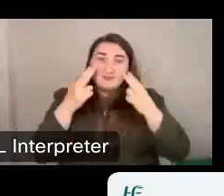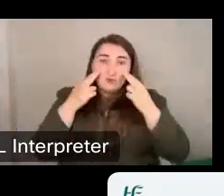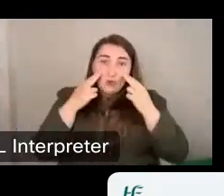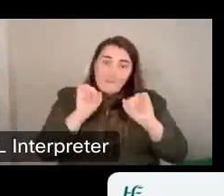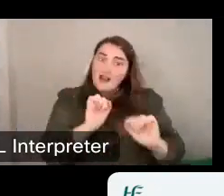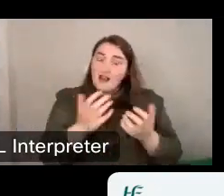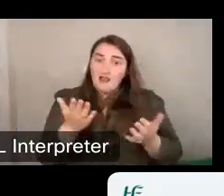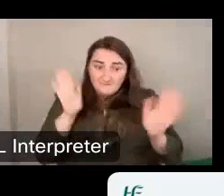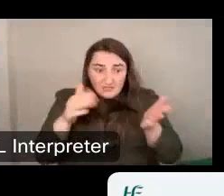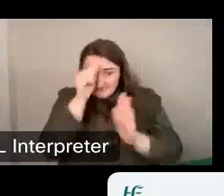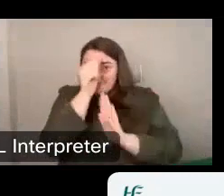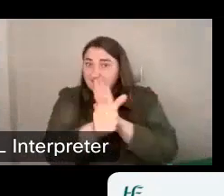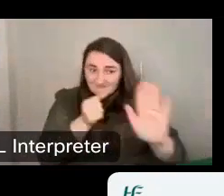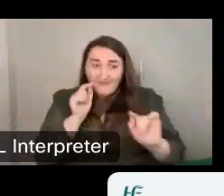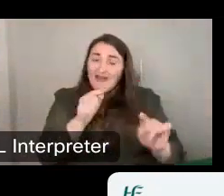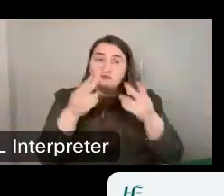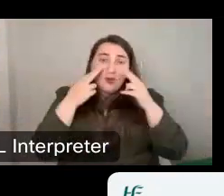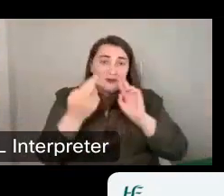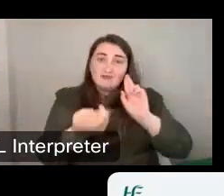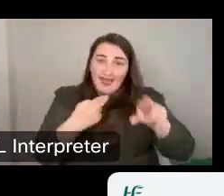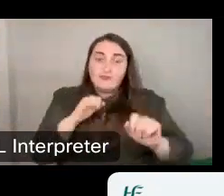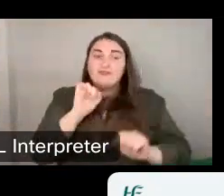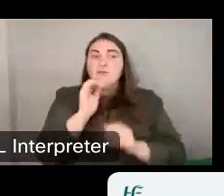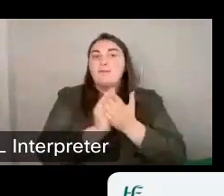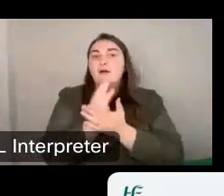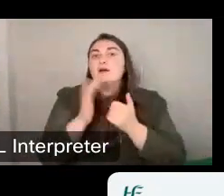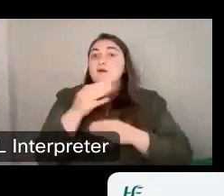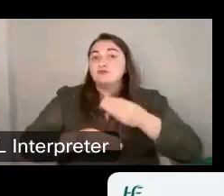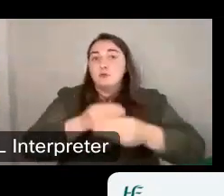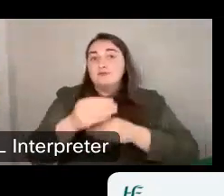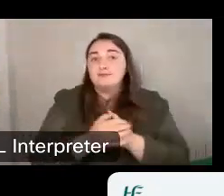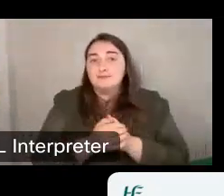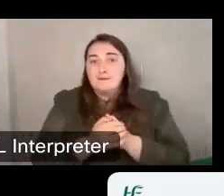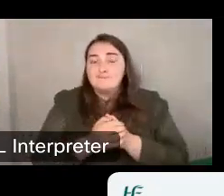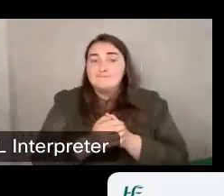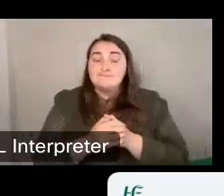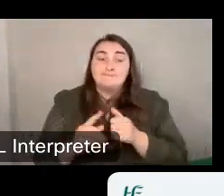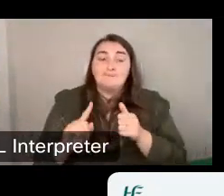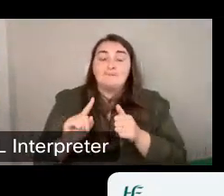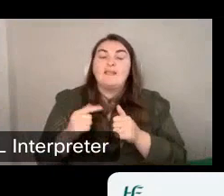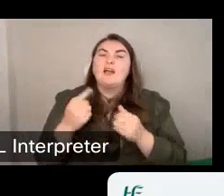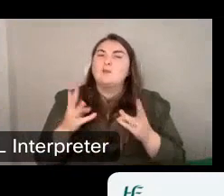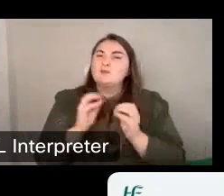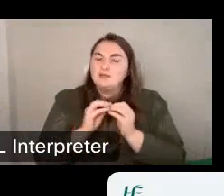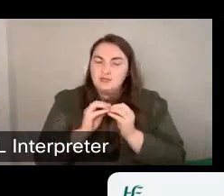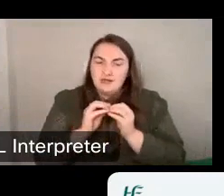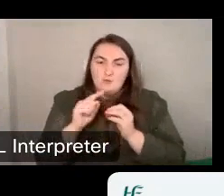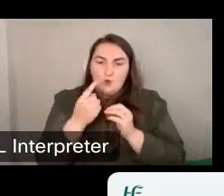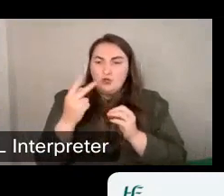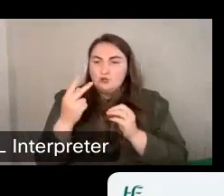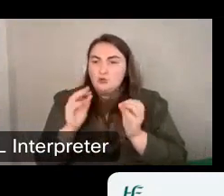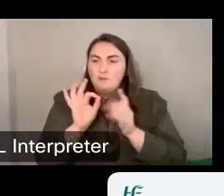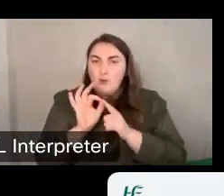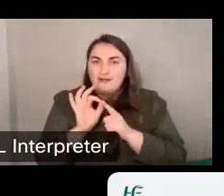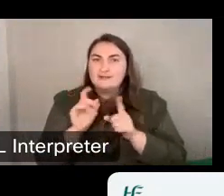you have been through, and that will be part of the process. One of the things I just wanted to pick up on one or two earlier points just to